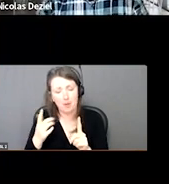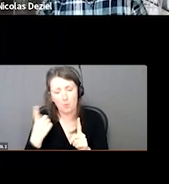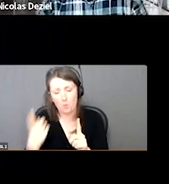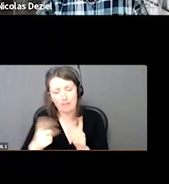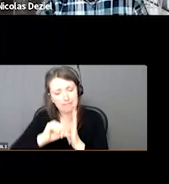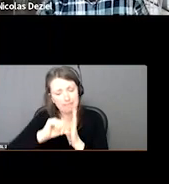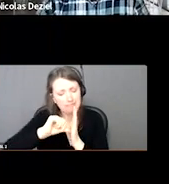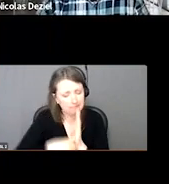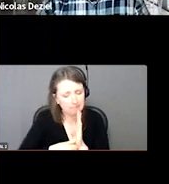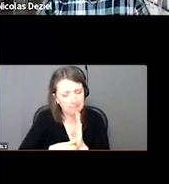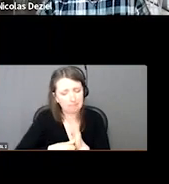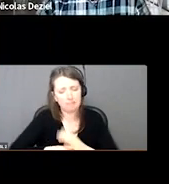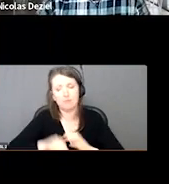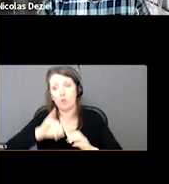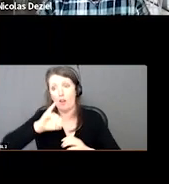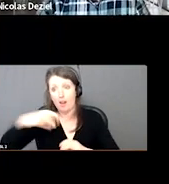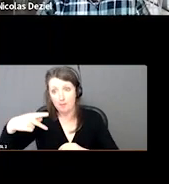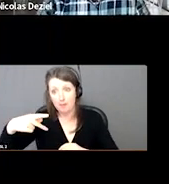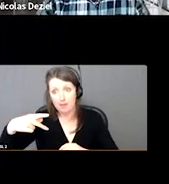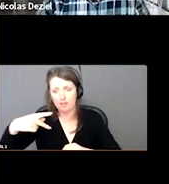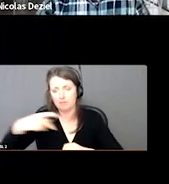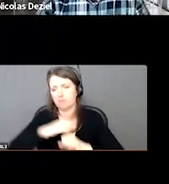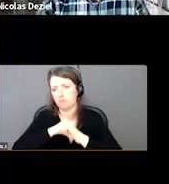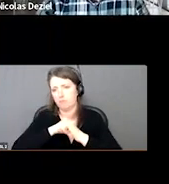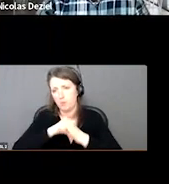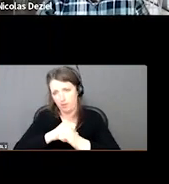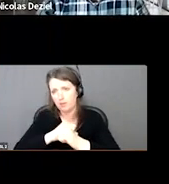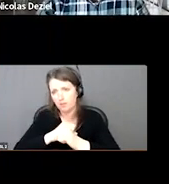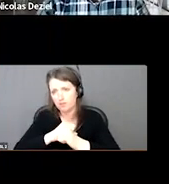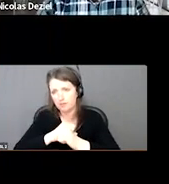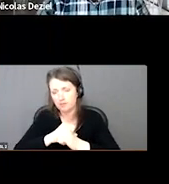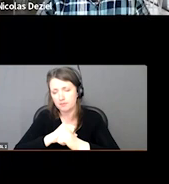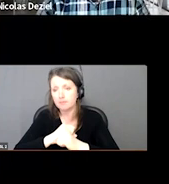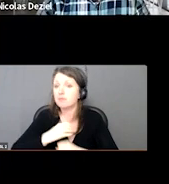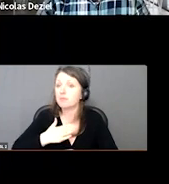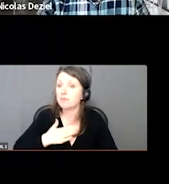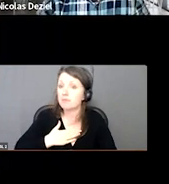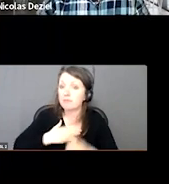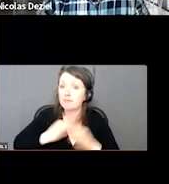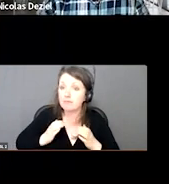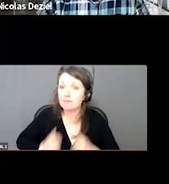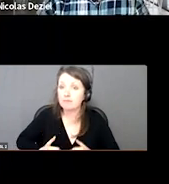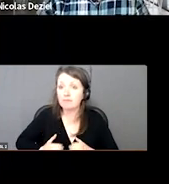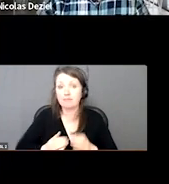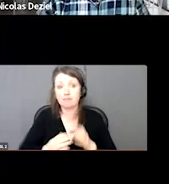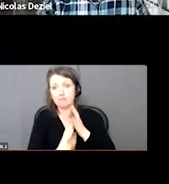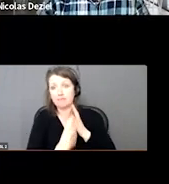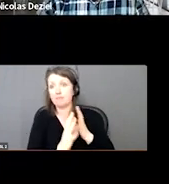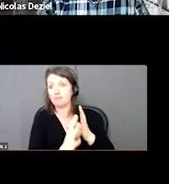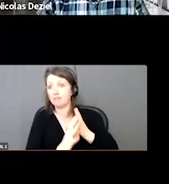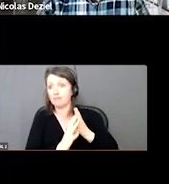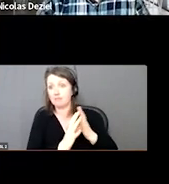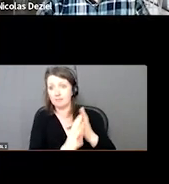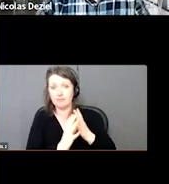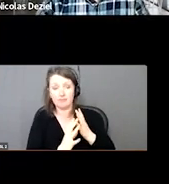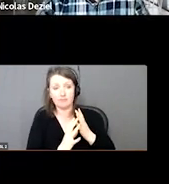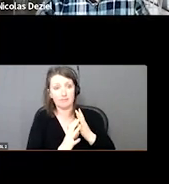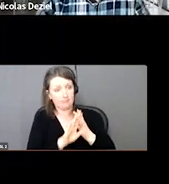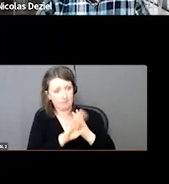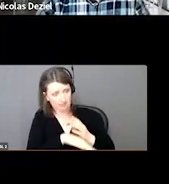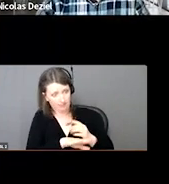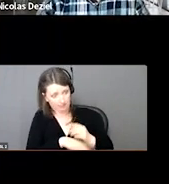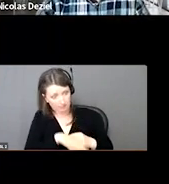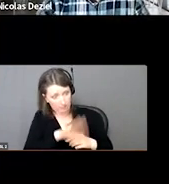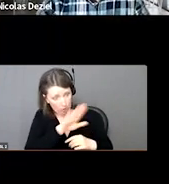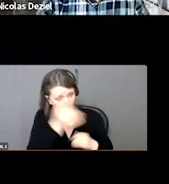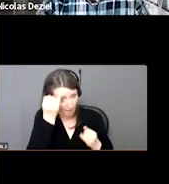a golden rule that we give a lot to our clients that we meet is don't disclose, don't talk about your innovation until